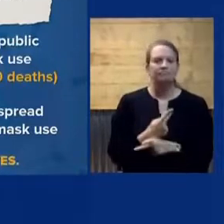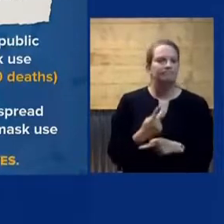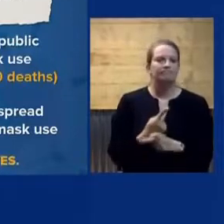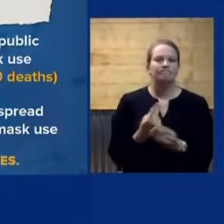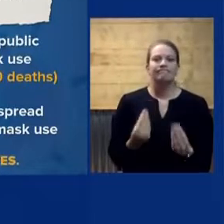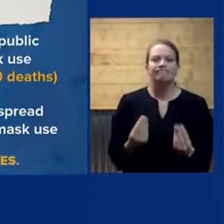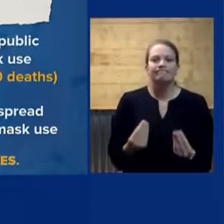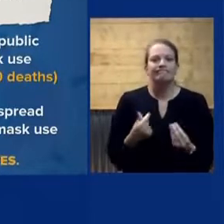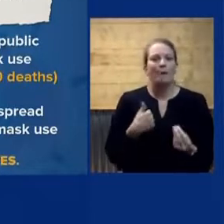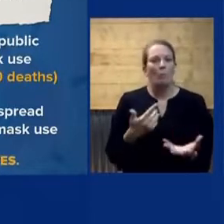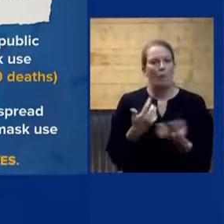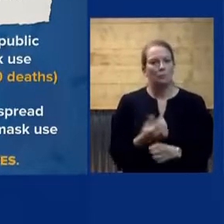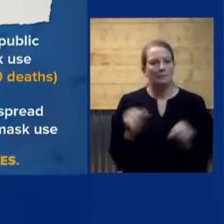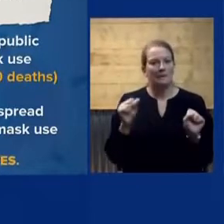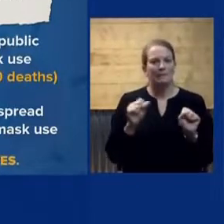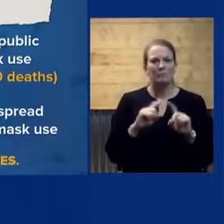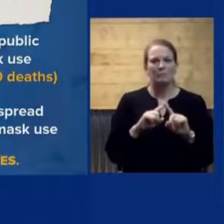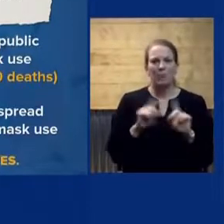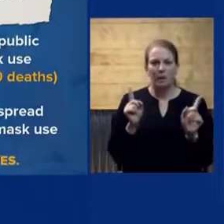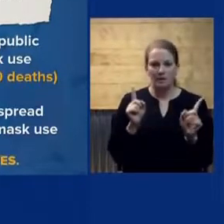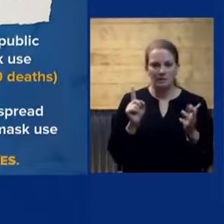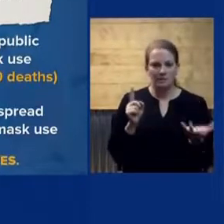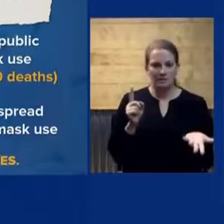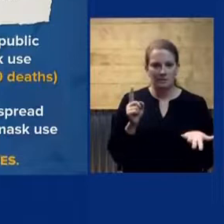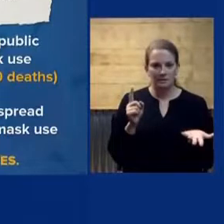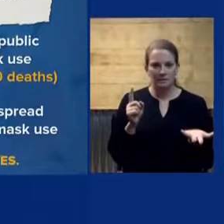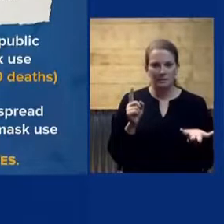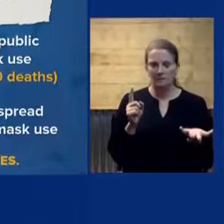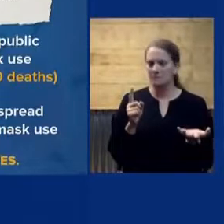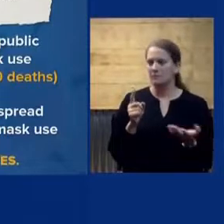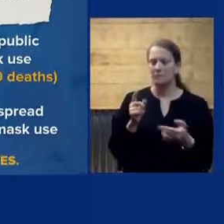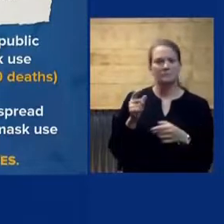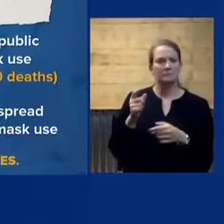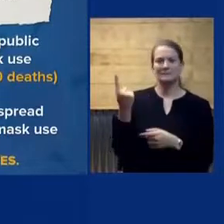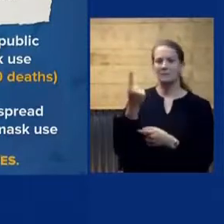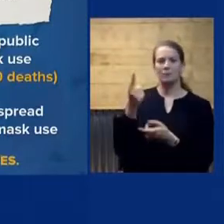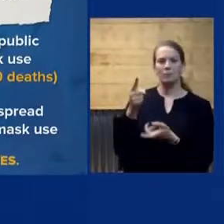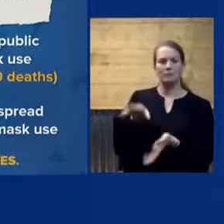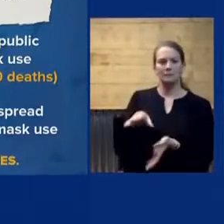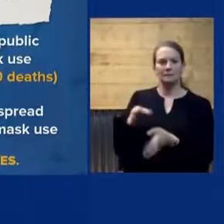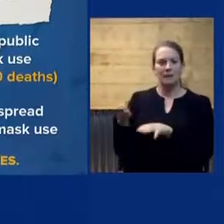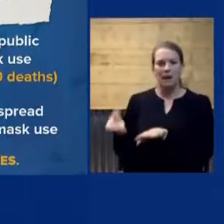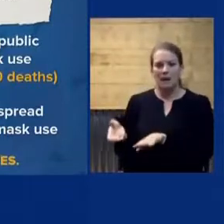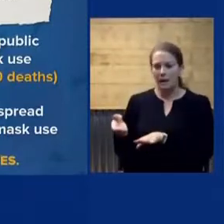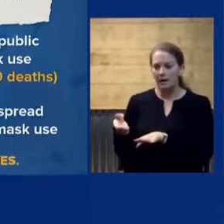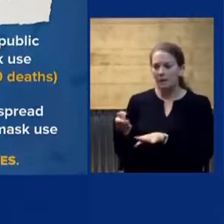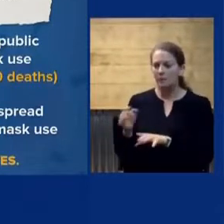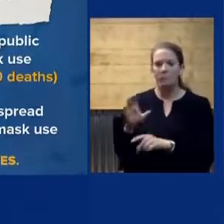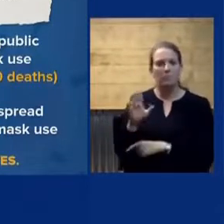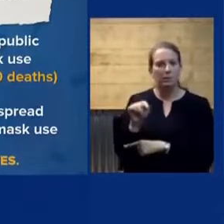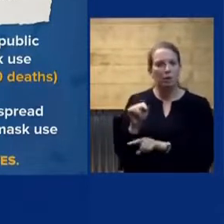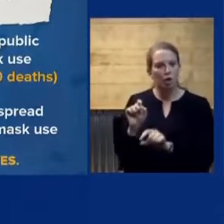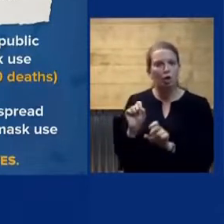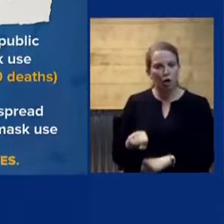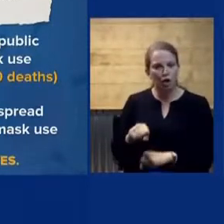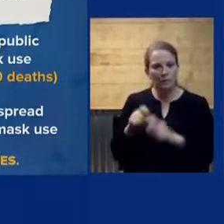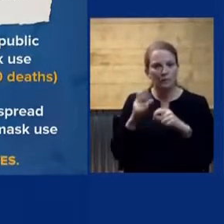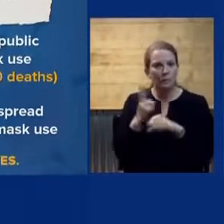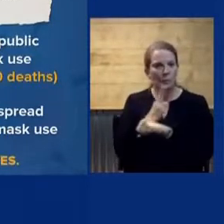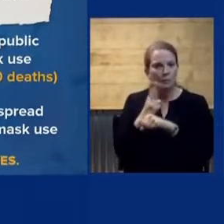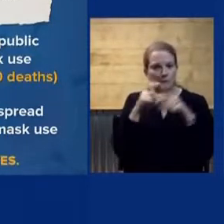But how can you lose a life when it was totally preventable?